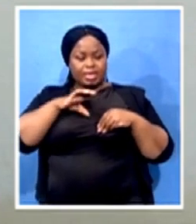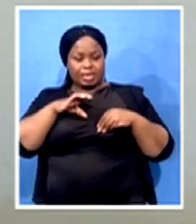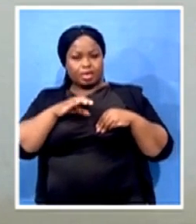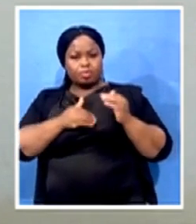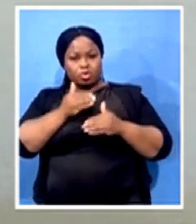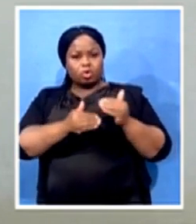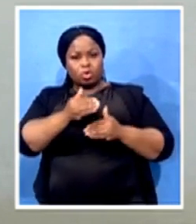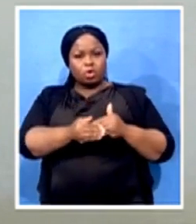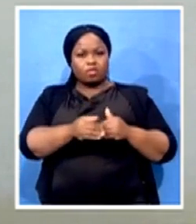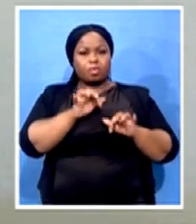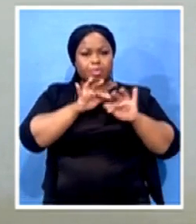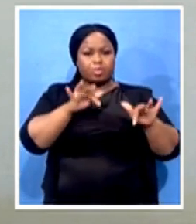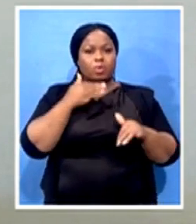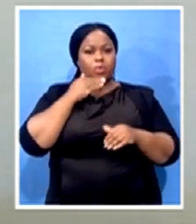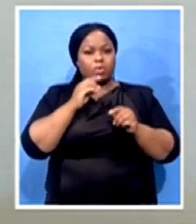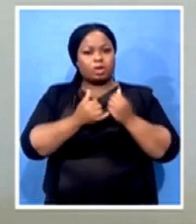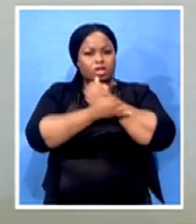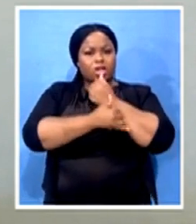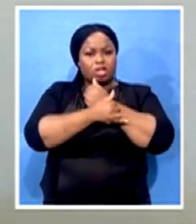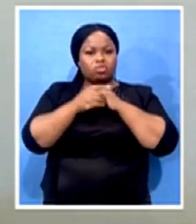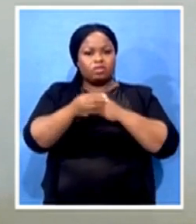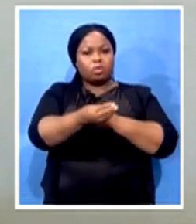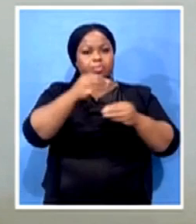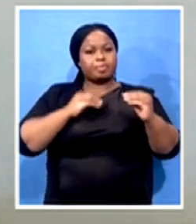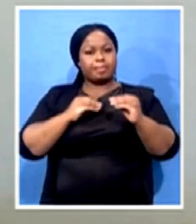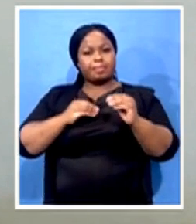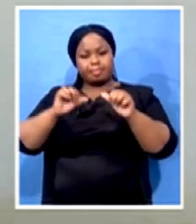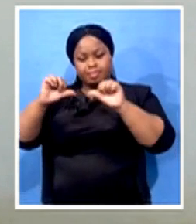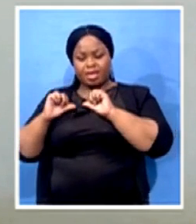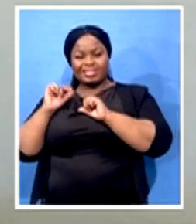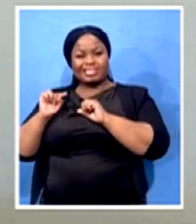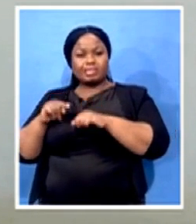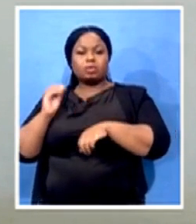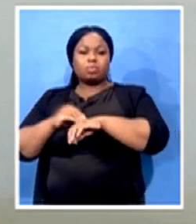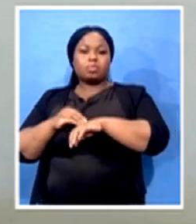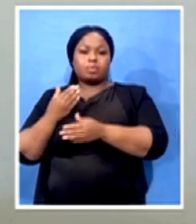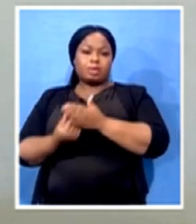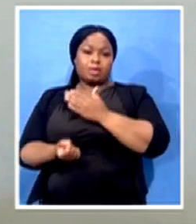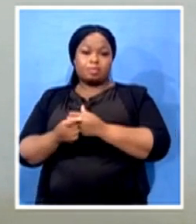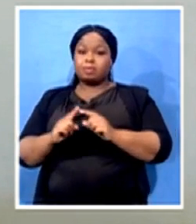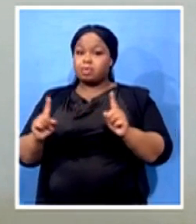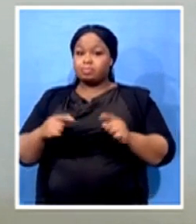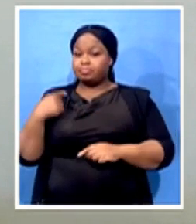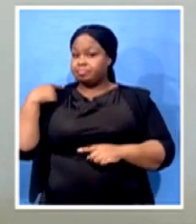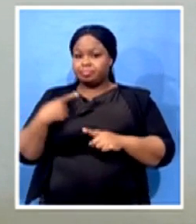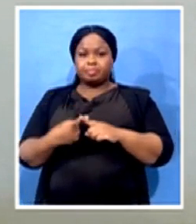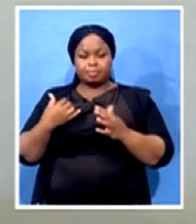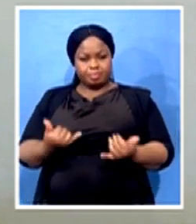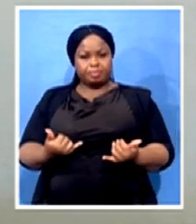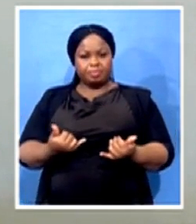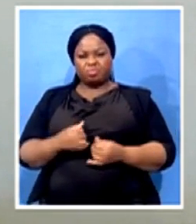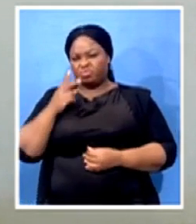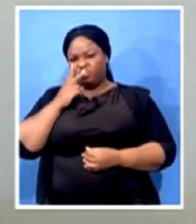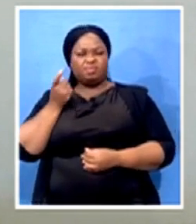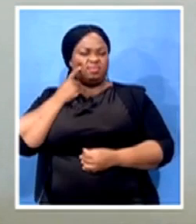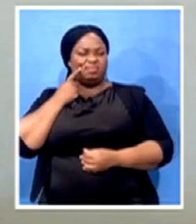serious problem there. So far, the diplomatic channel looks quite easy, and the countries have,